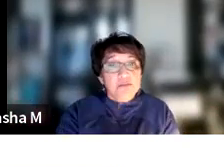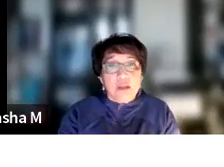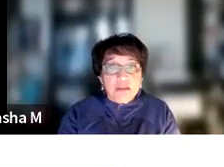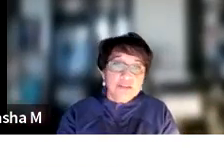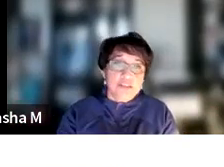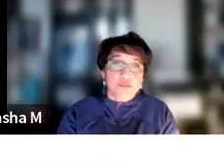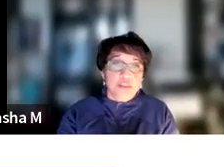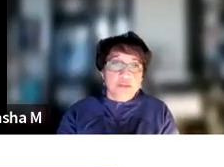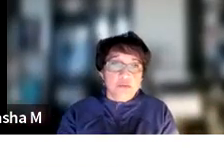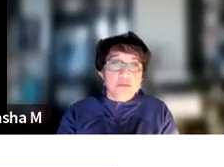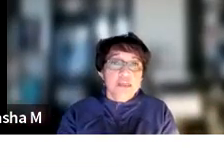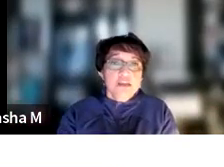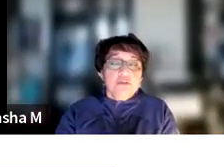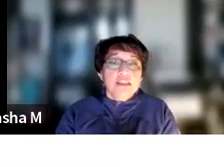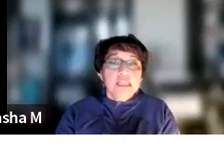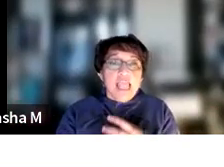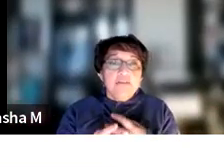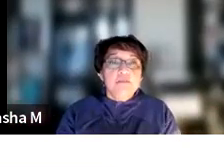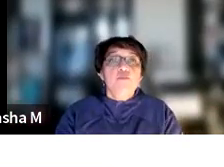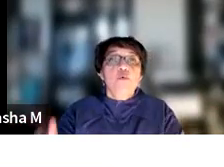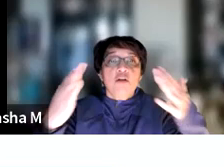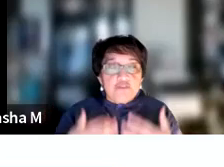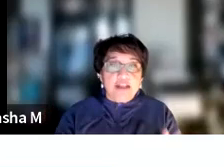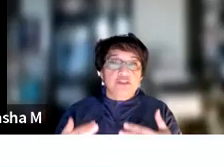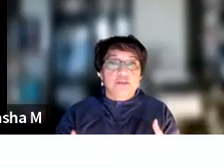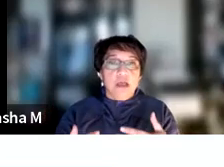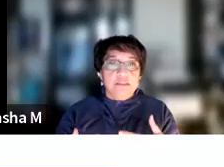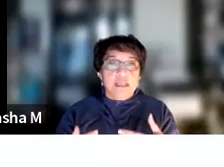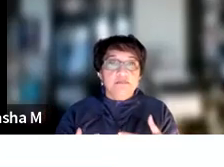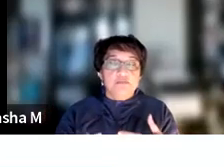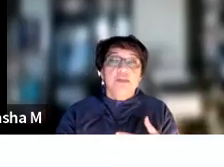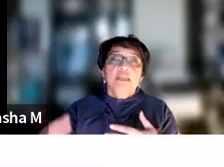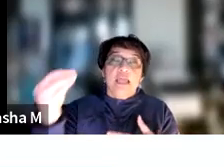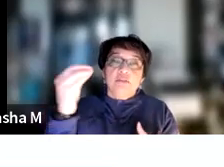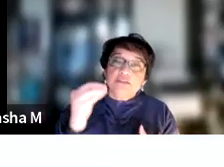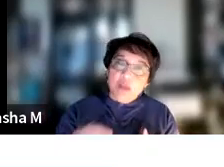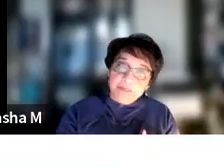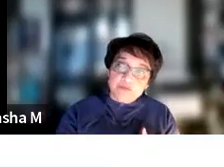in the terminologies we use, rather than having more fractured concepts of,